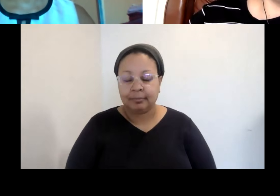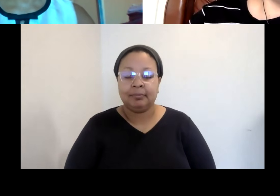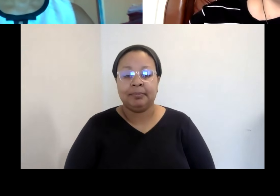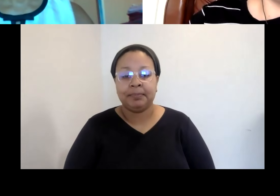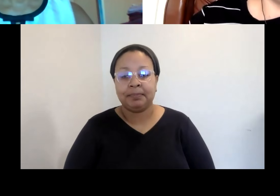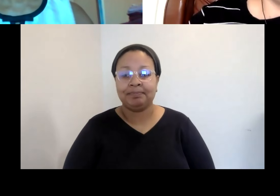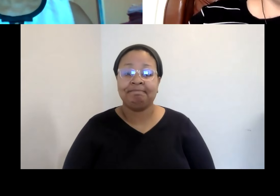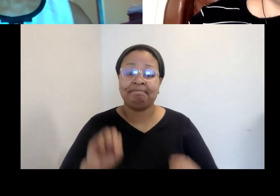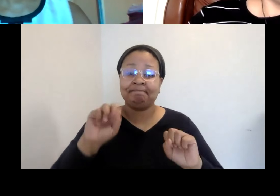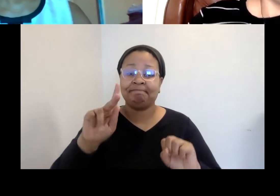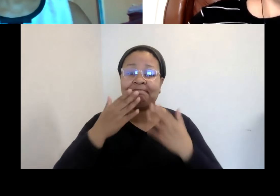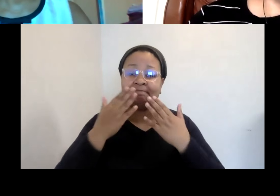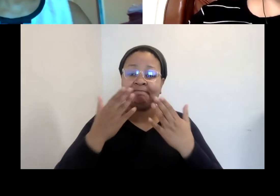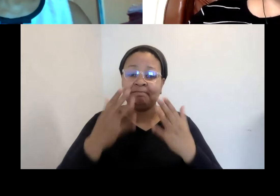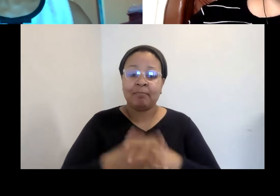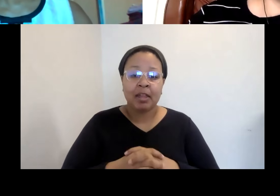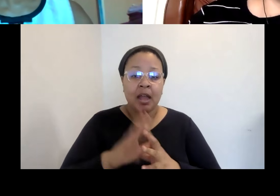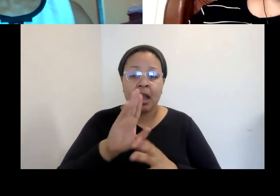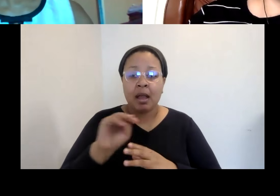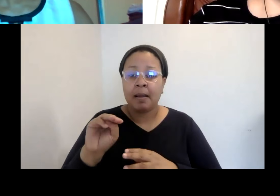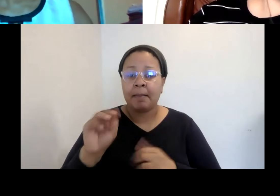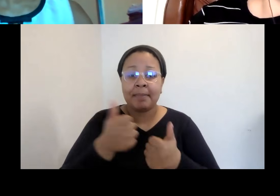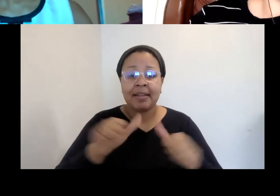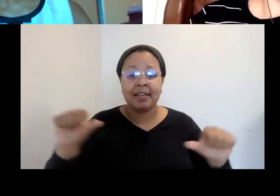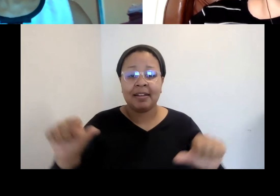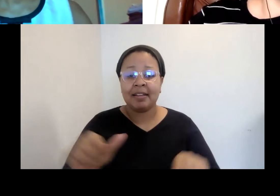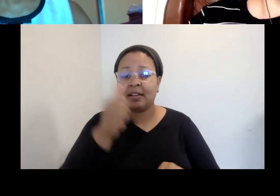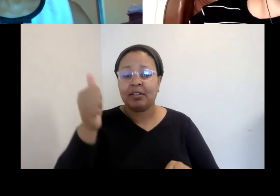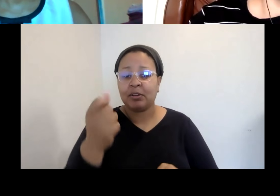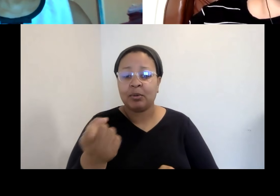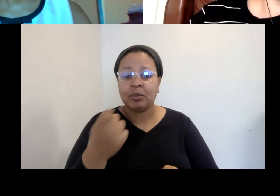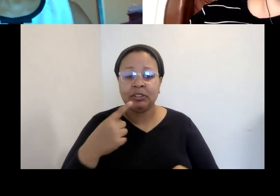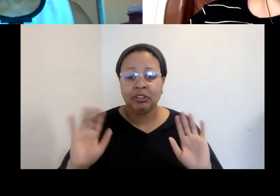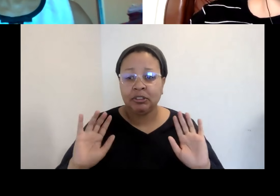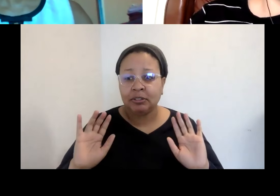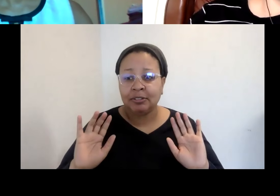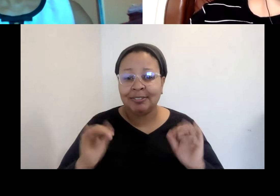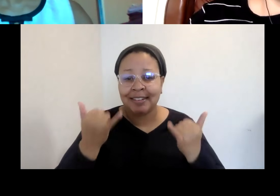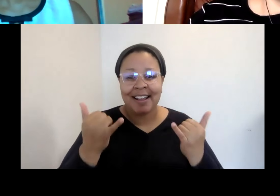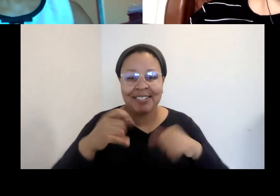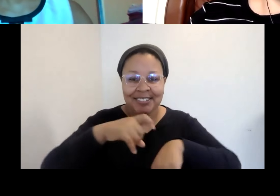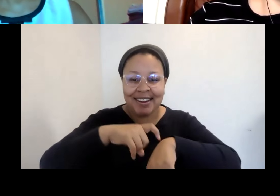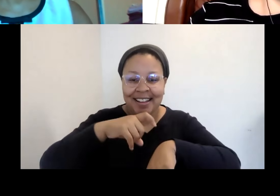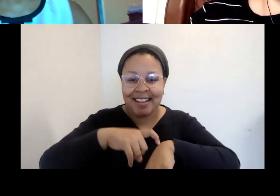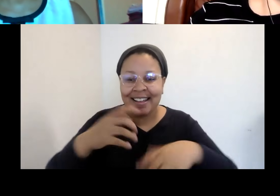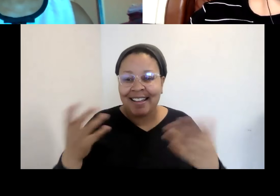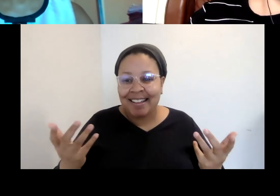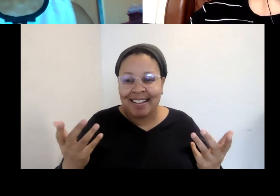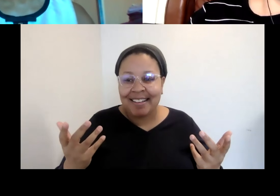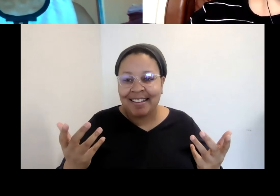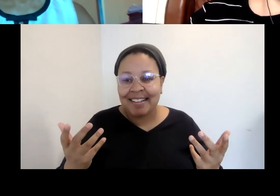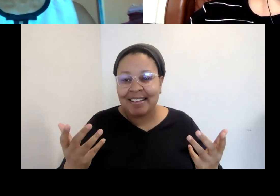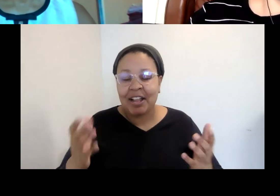Okay, thank you. Any other questions? Now's your time and